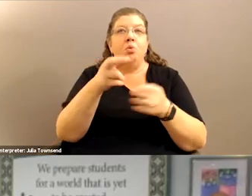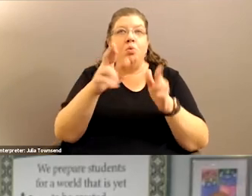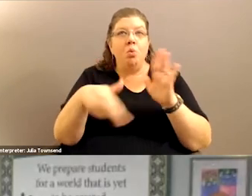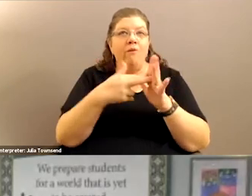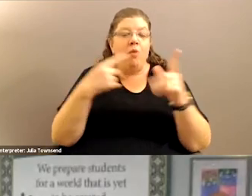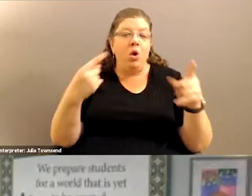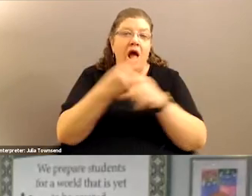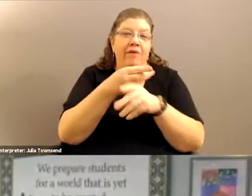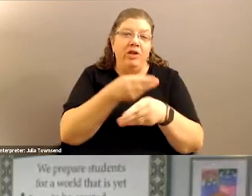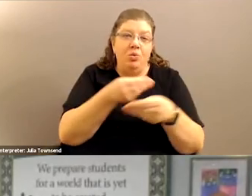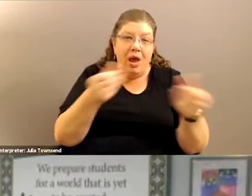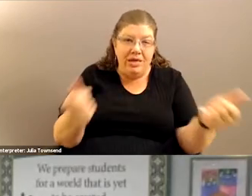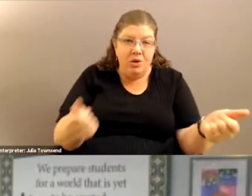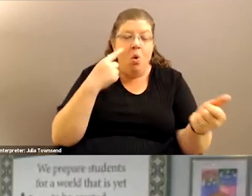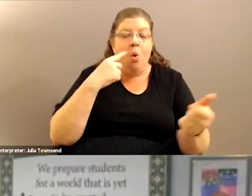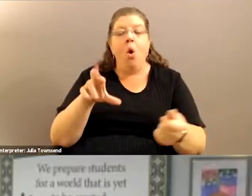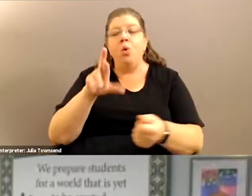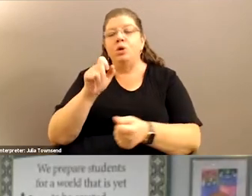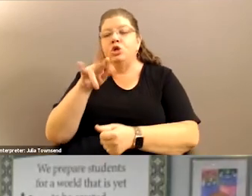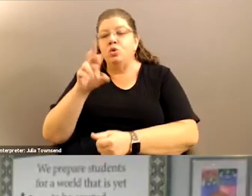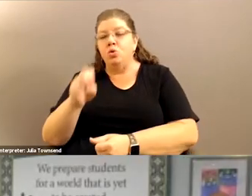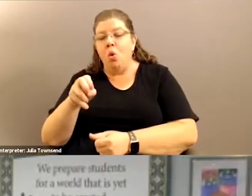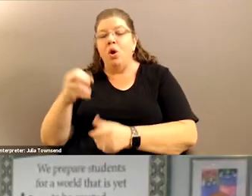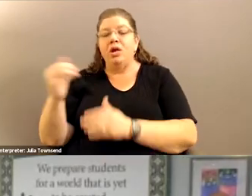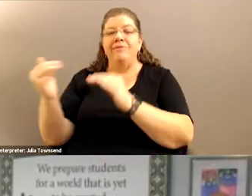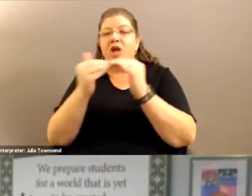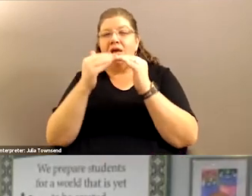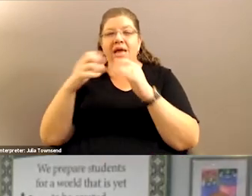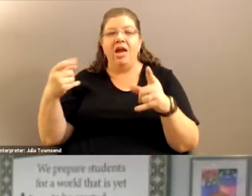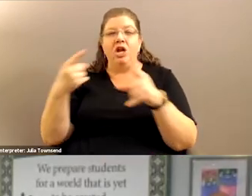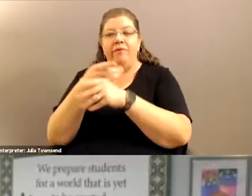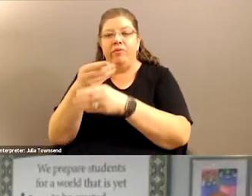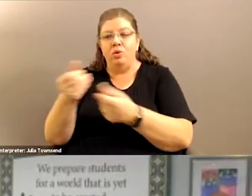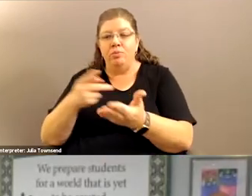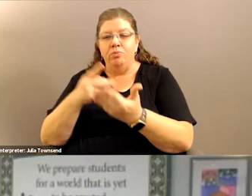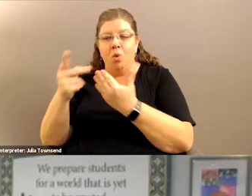resolution resolution programs thank you for your time